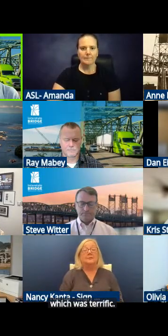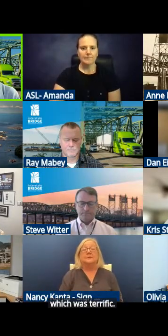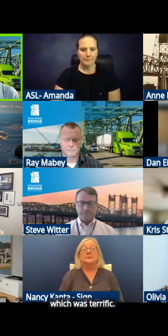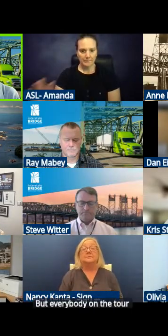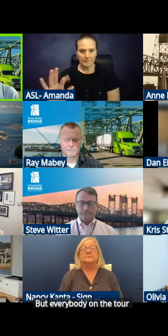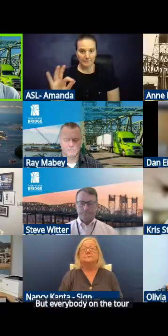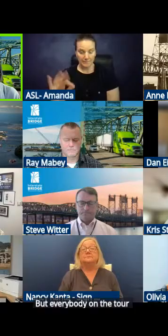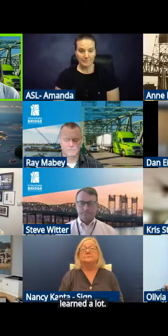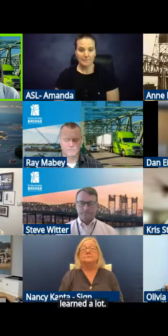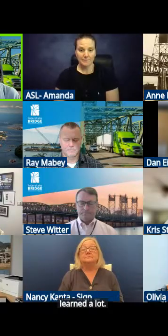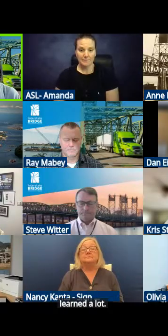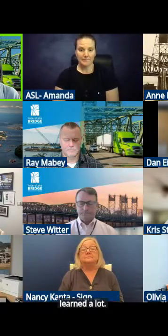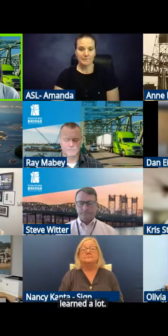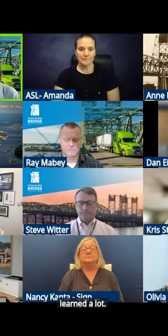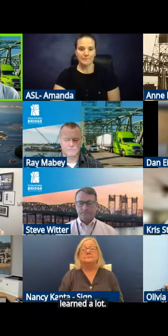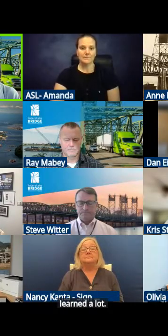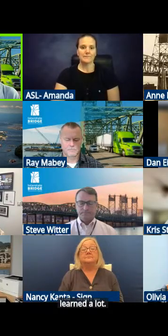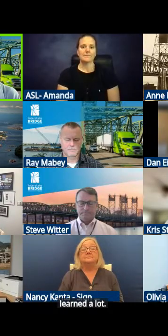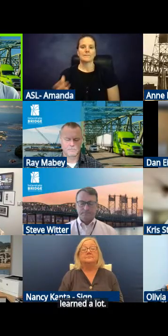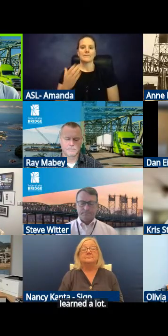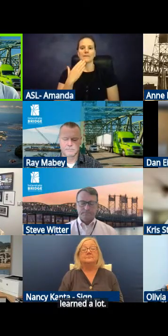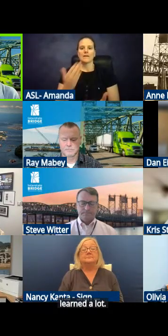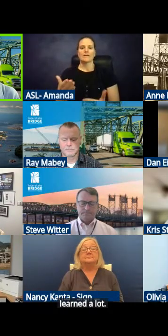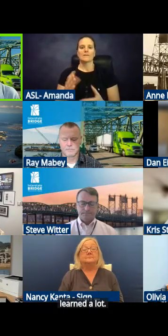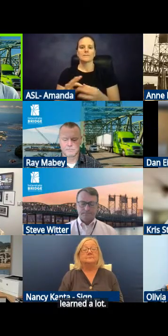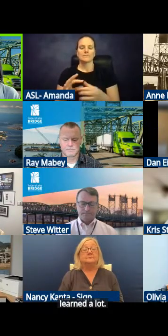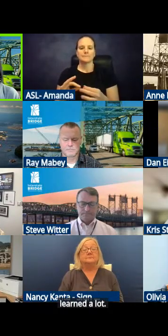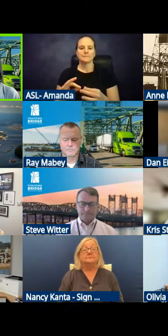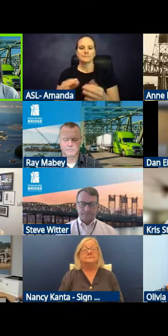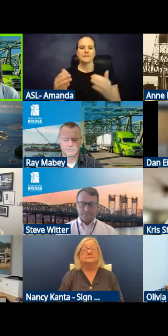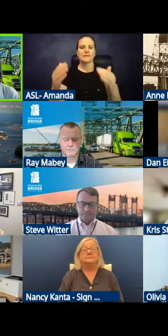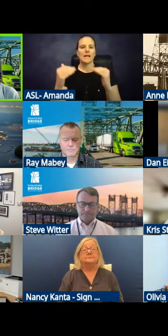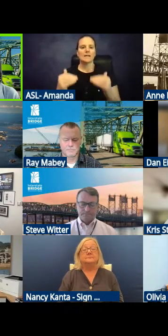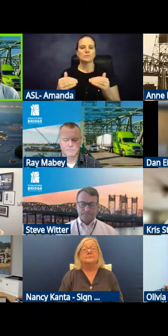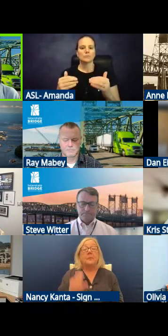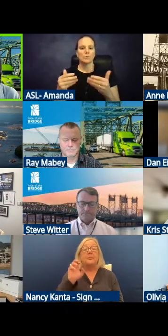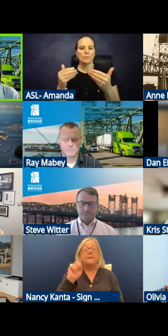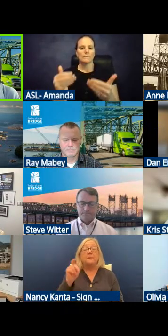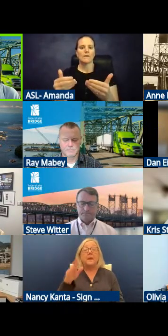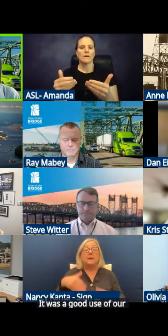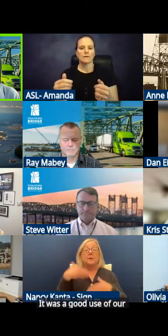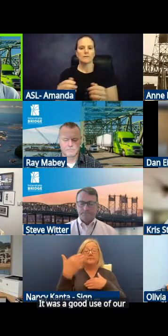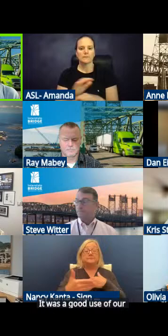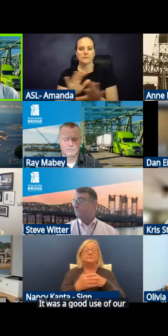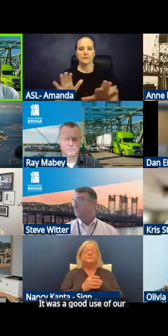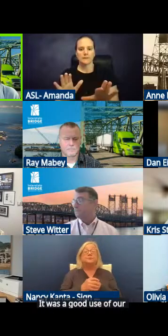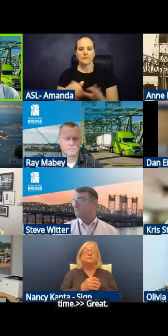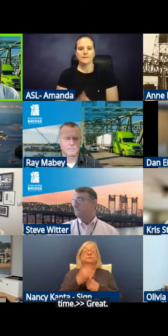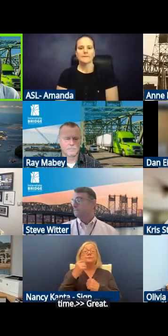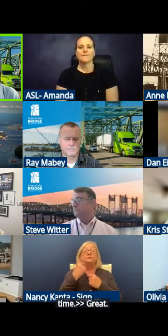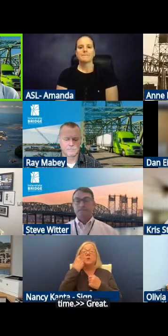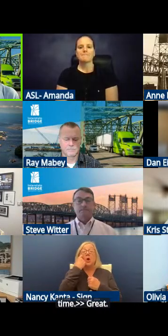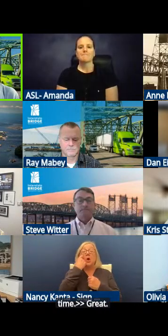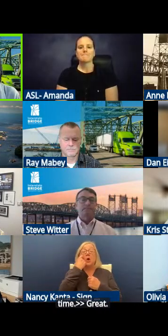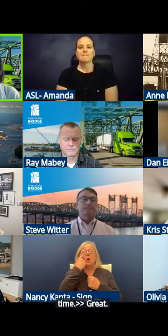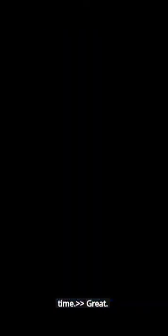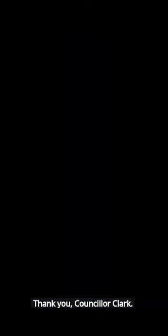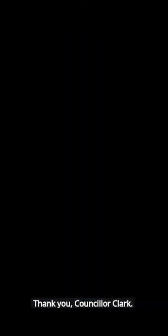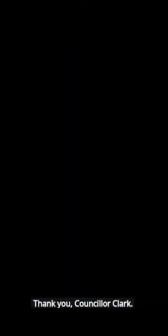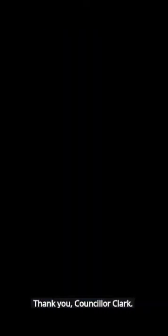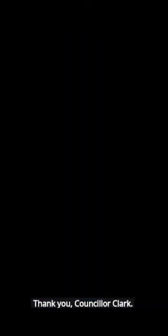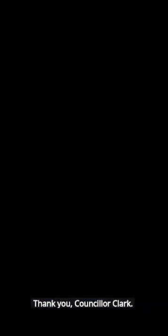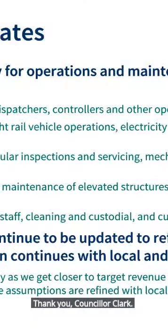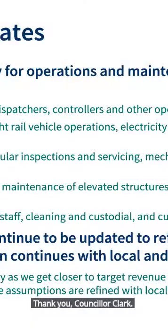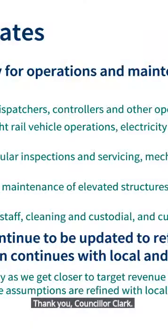Great, thank you, Councilor Clark. So next we're going to move on to recent engagement. Greg's going to talk a little bit